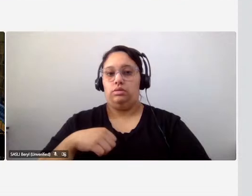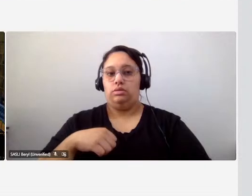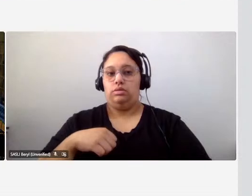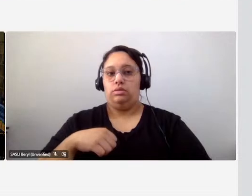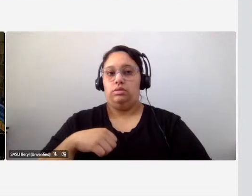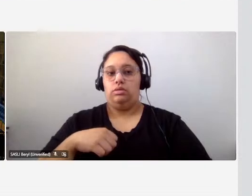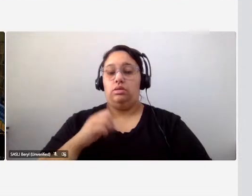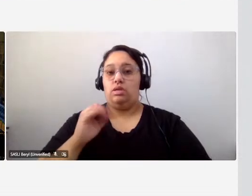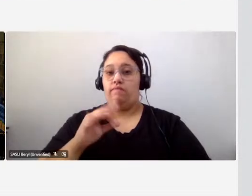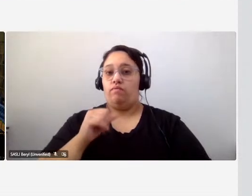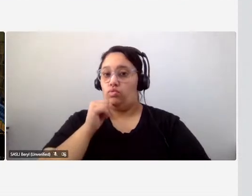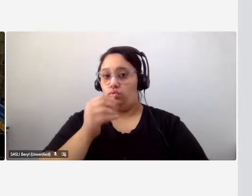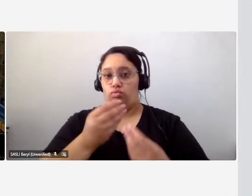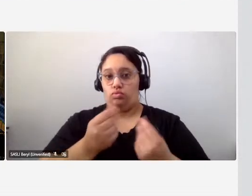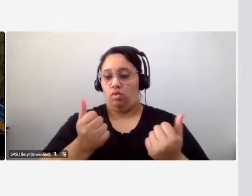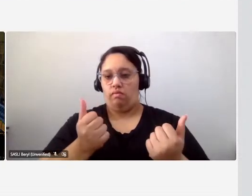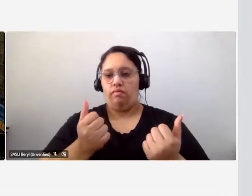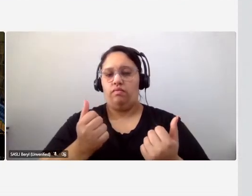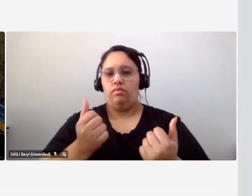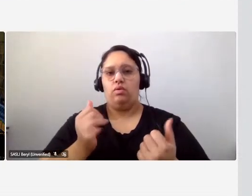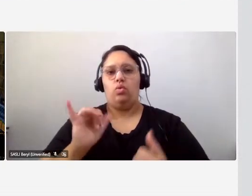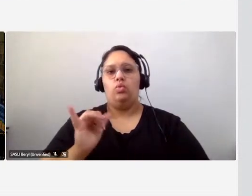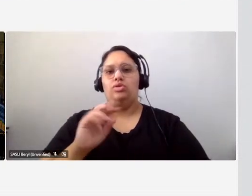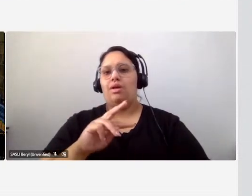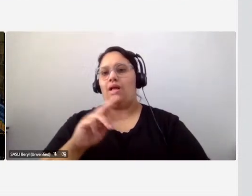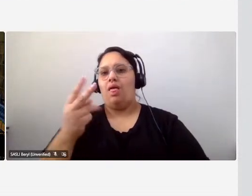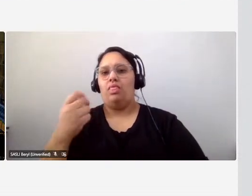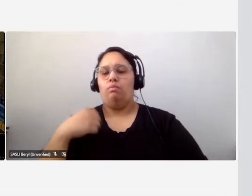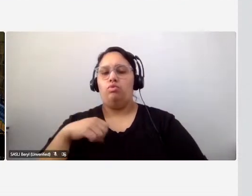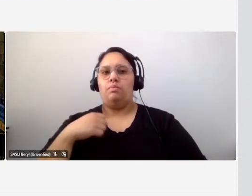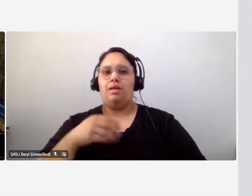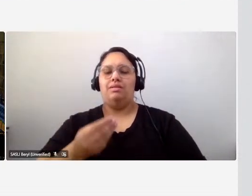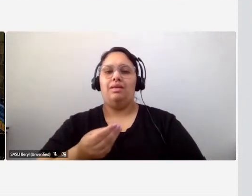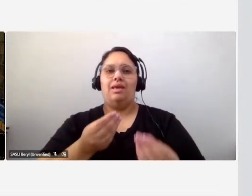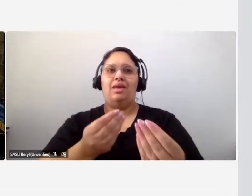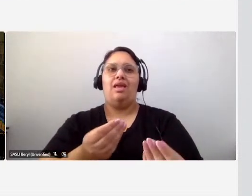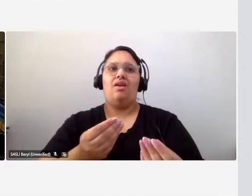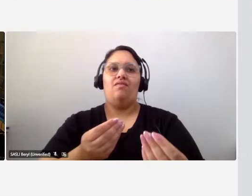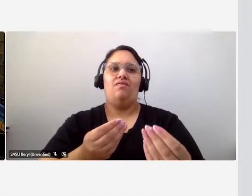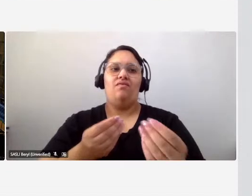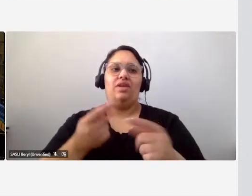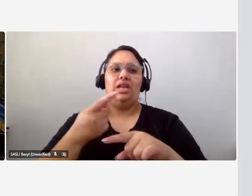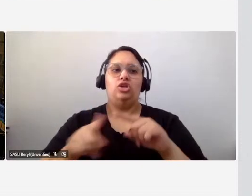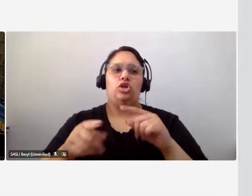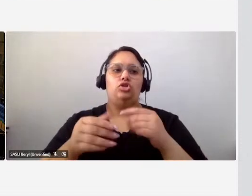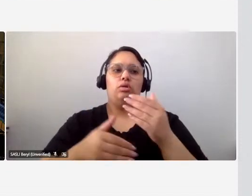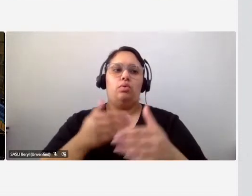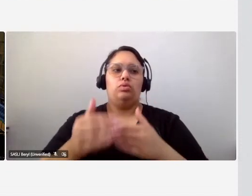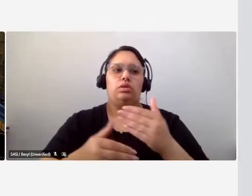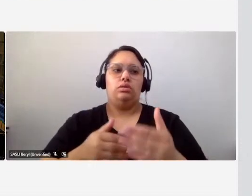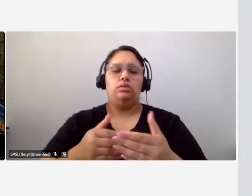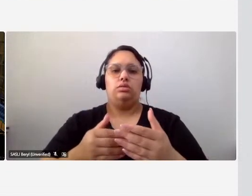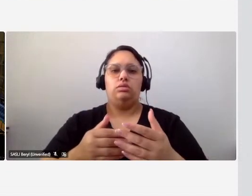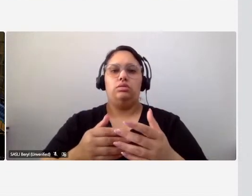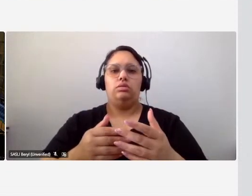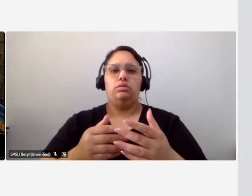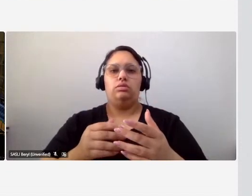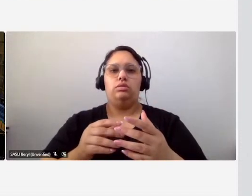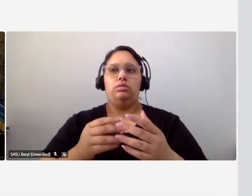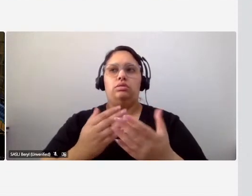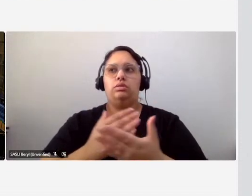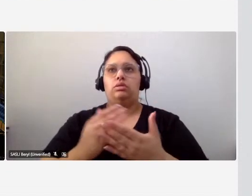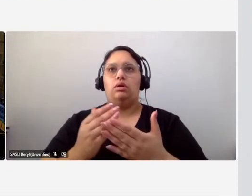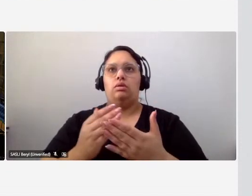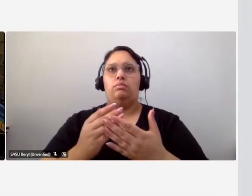If not, which are the municipalities are giving the initiation process some degree of difficulties?